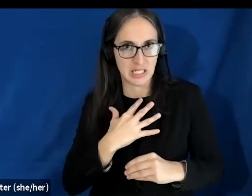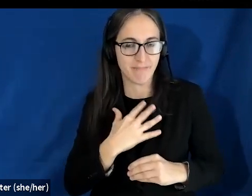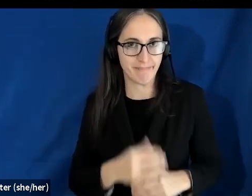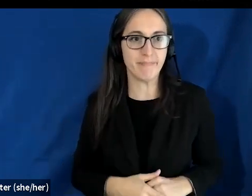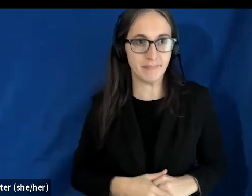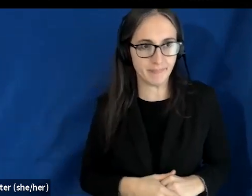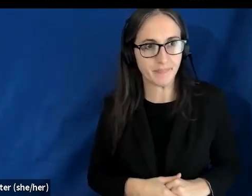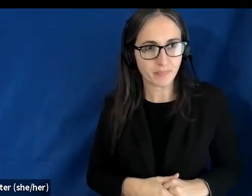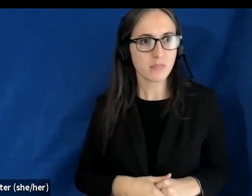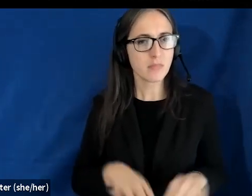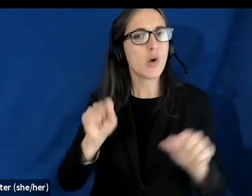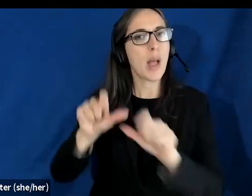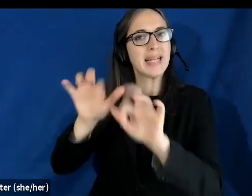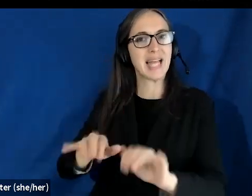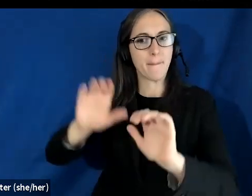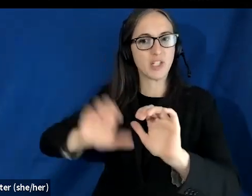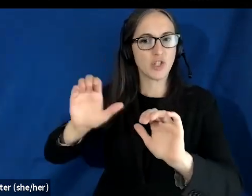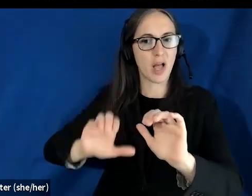please, you can type this in the chat,